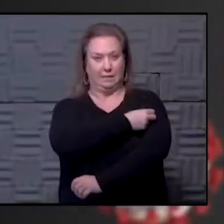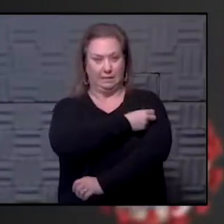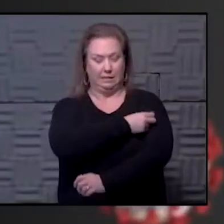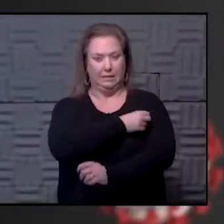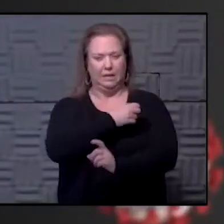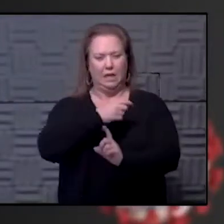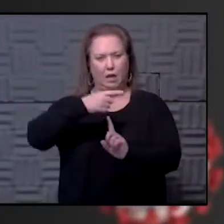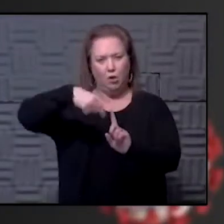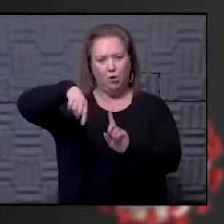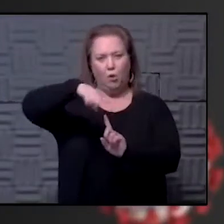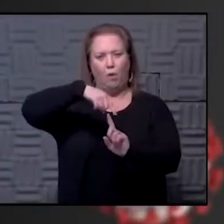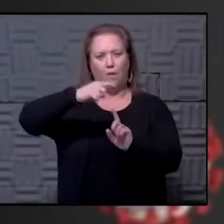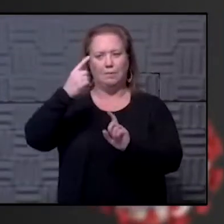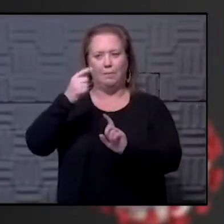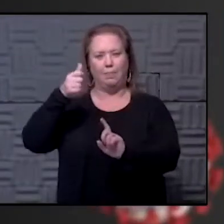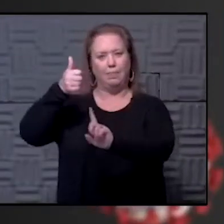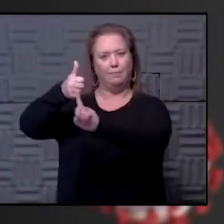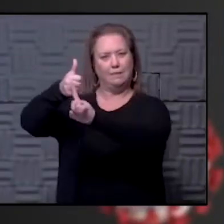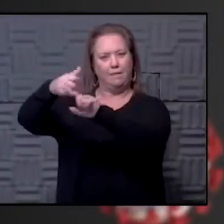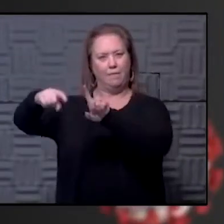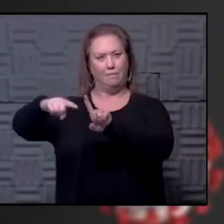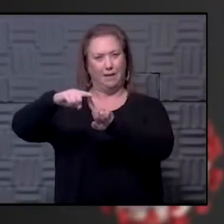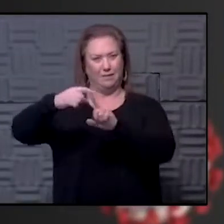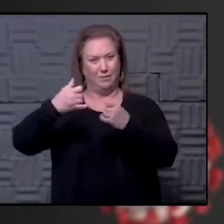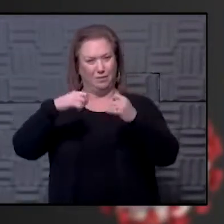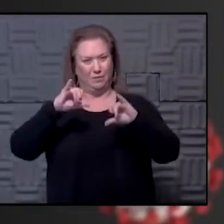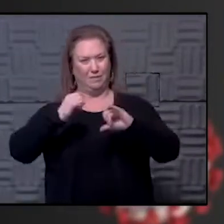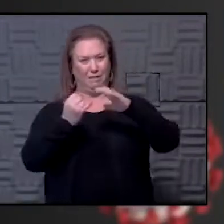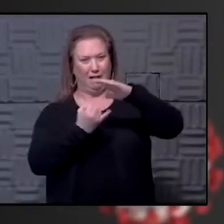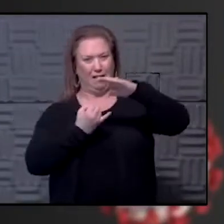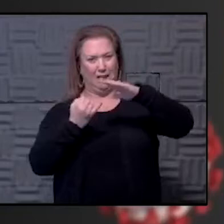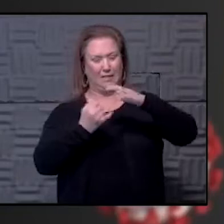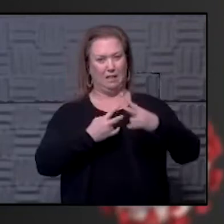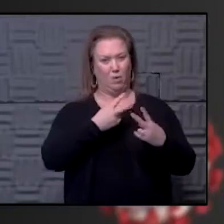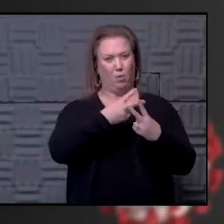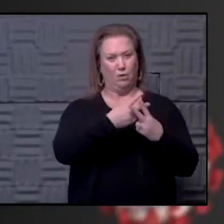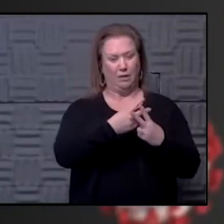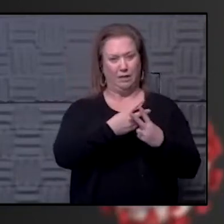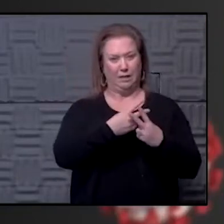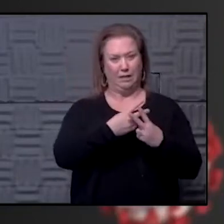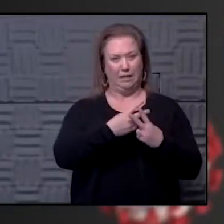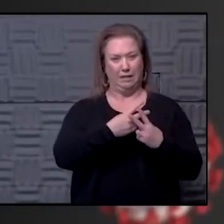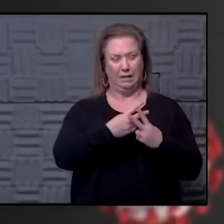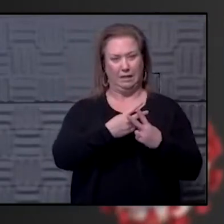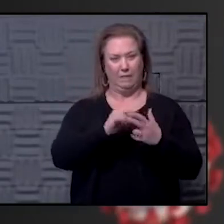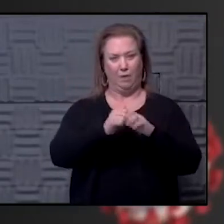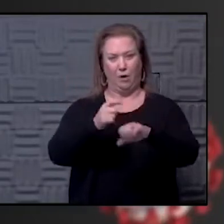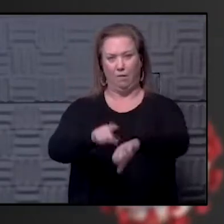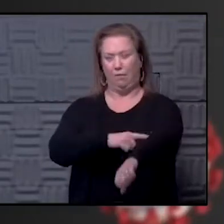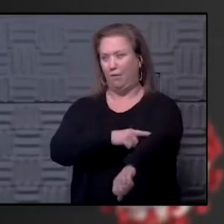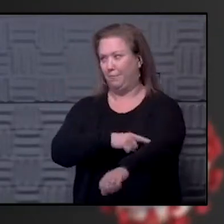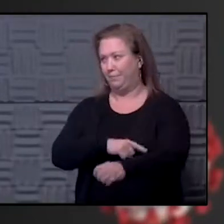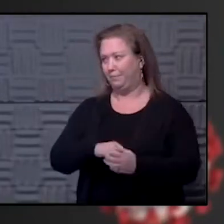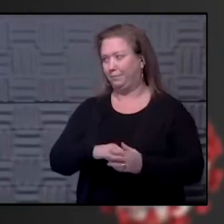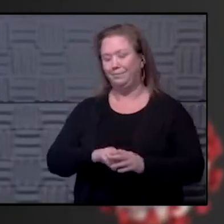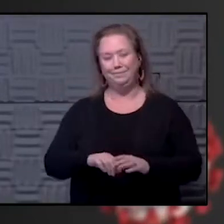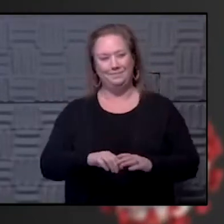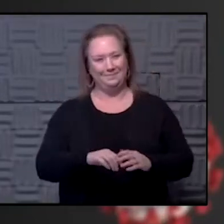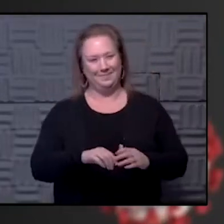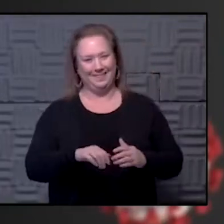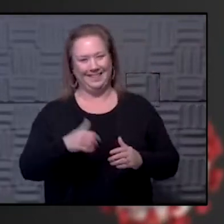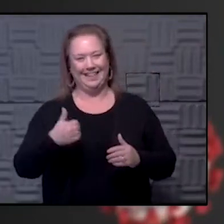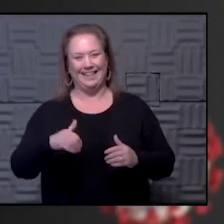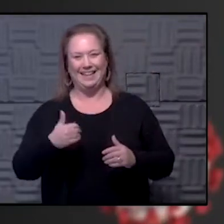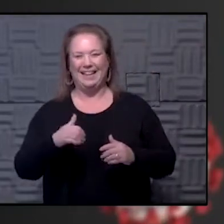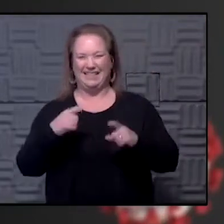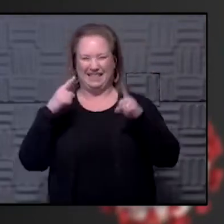are around someone who tests positive, do you still need to isolate or quarantine? And if yes, how long? Amanda, this is a Okay. great question. This Let's is- take it on. This